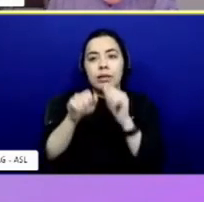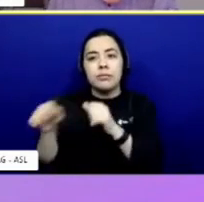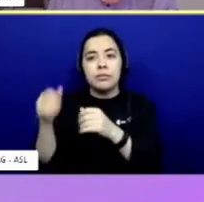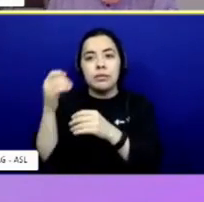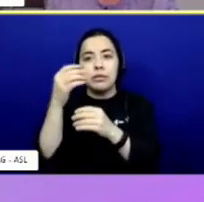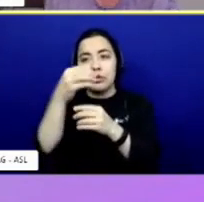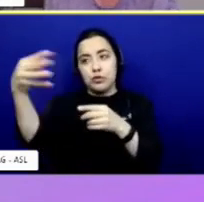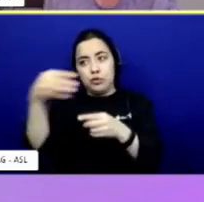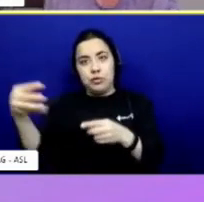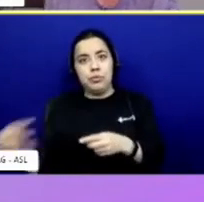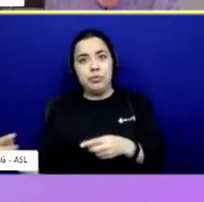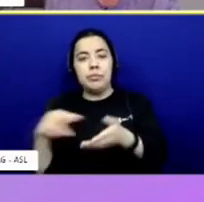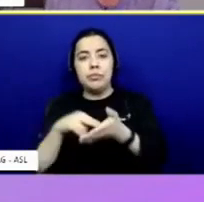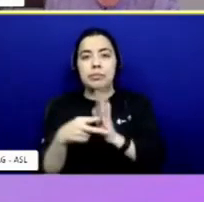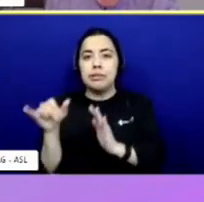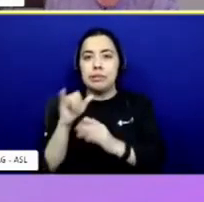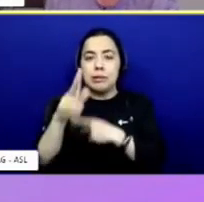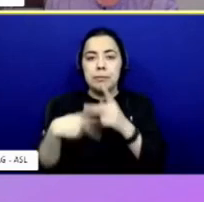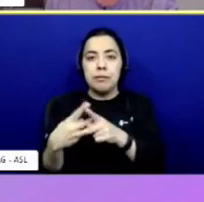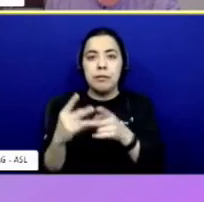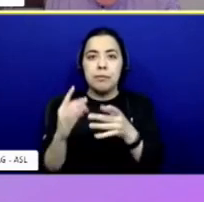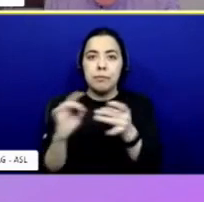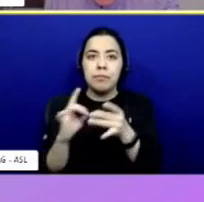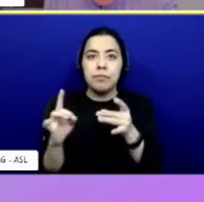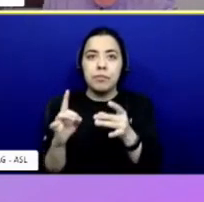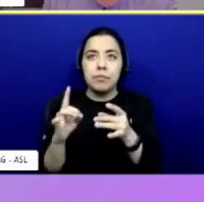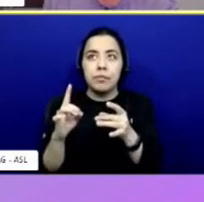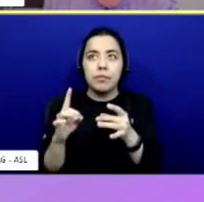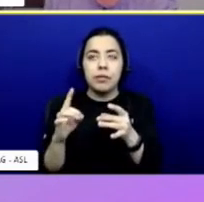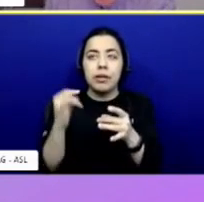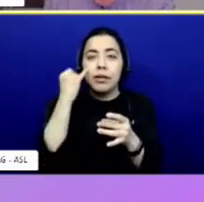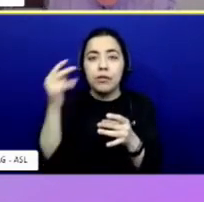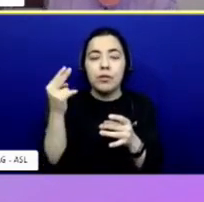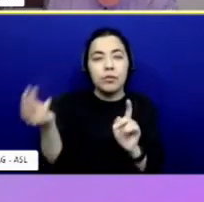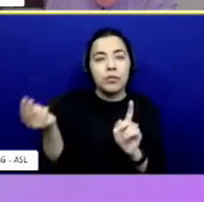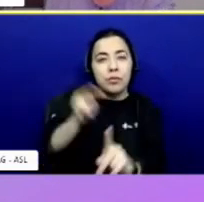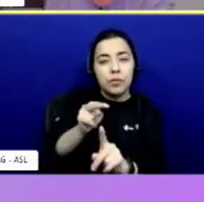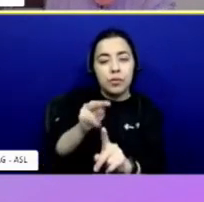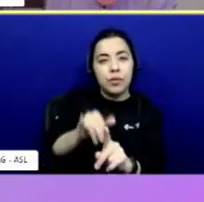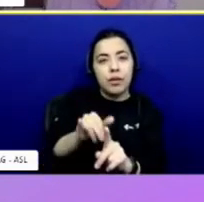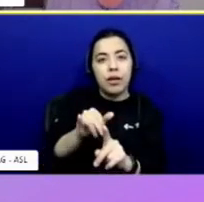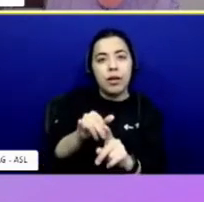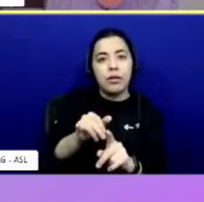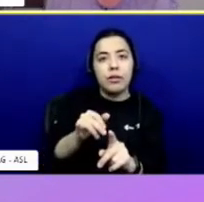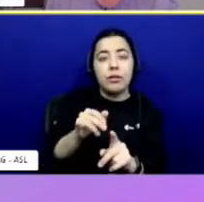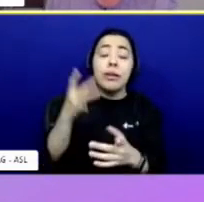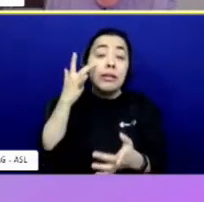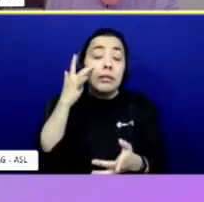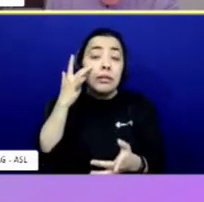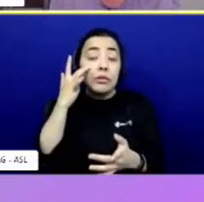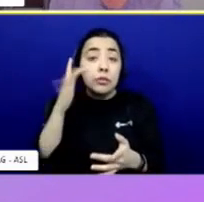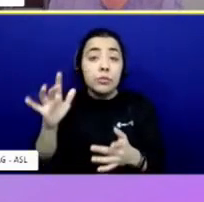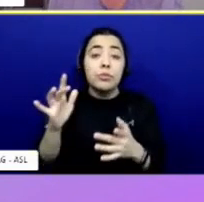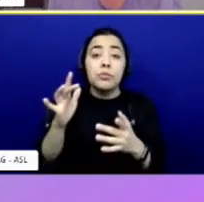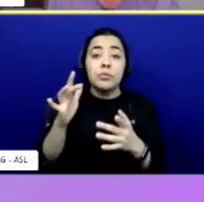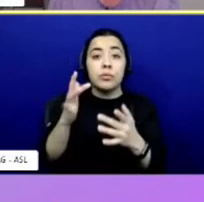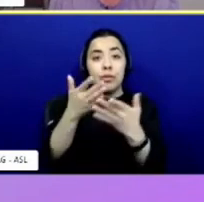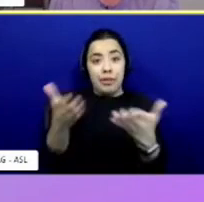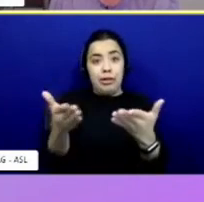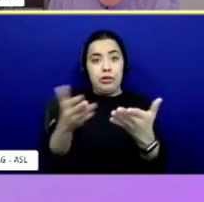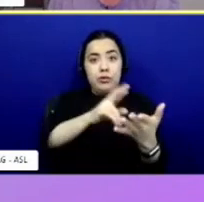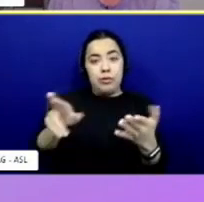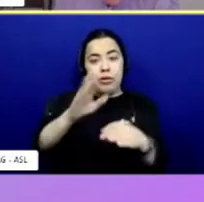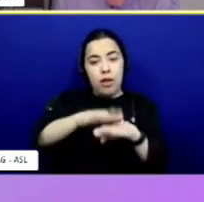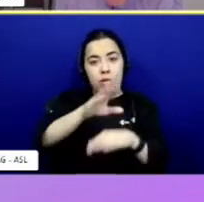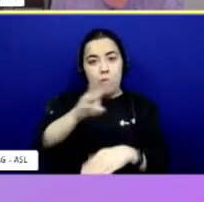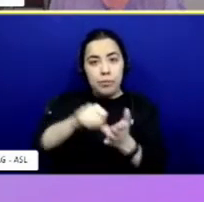And the same kind of goes actually in reverse for the pseudo elements. As far as the sighted user goes, that pencil